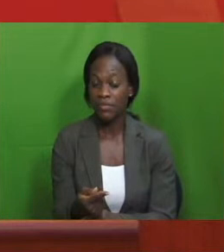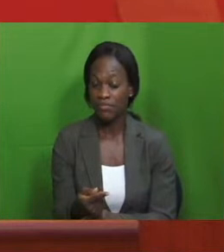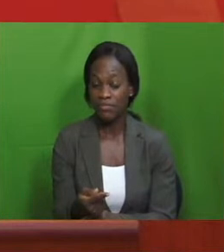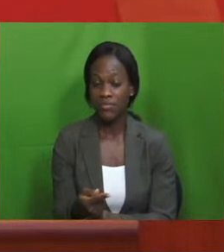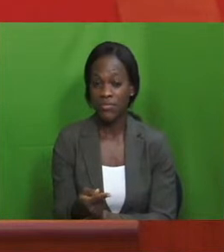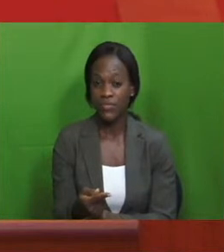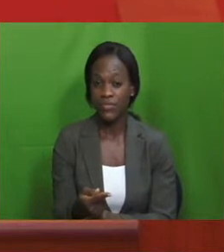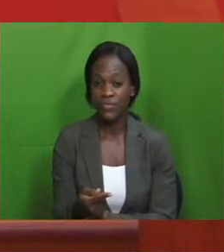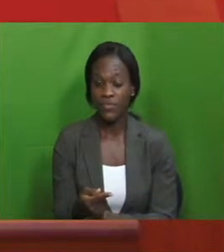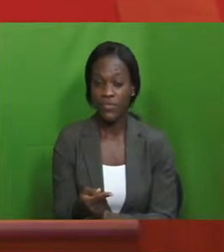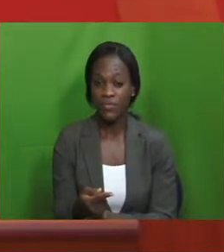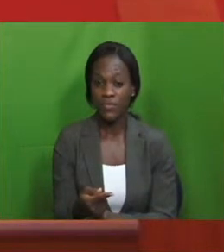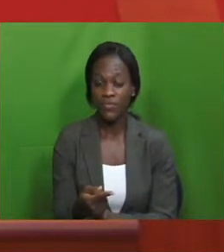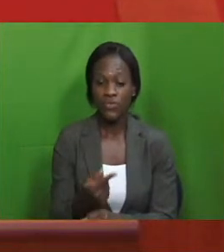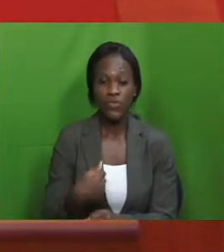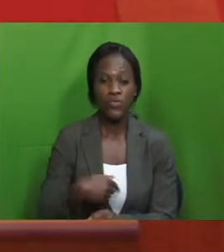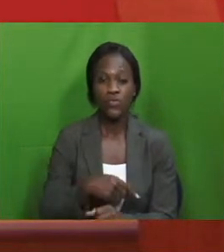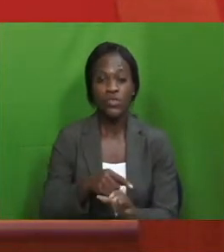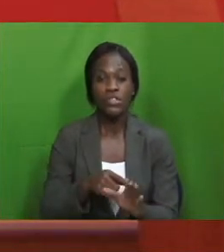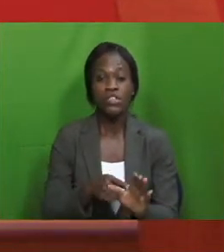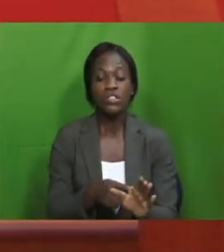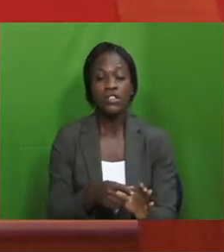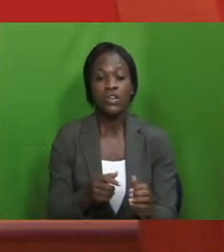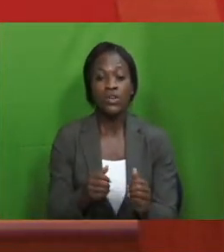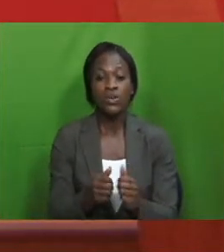the Minority Leader,